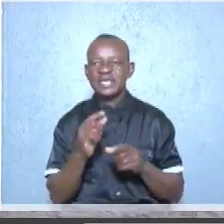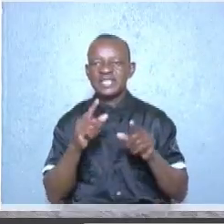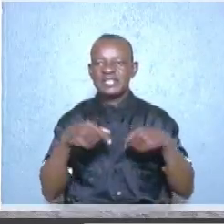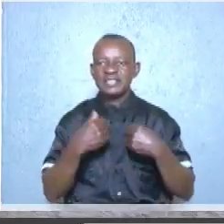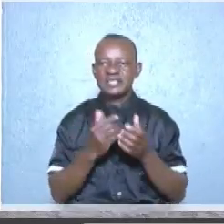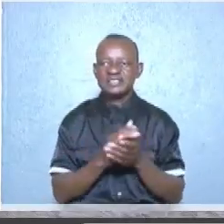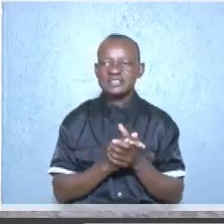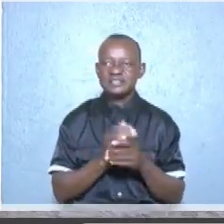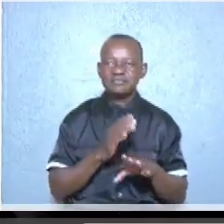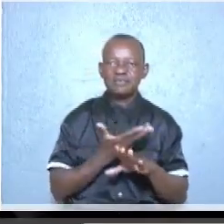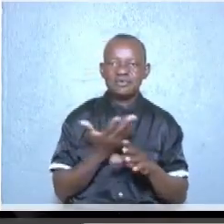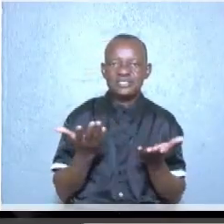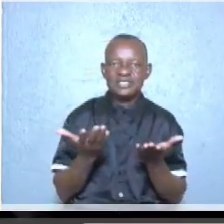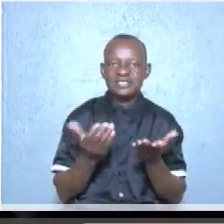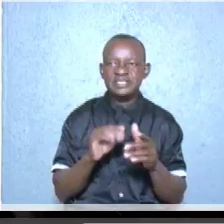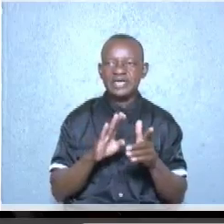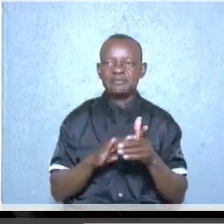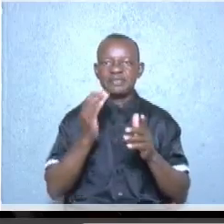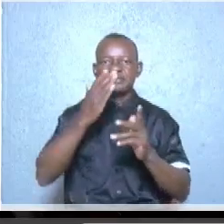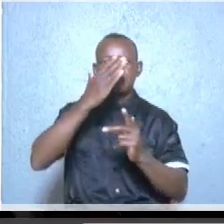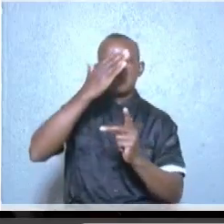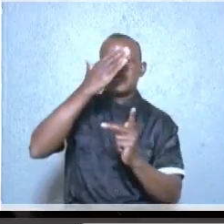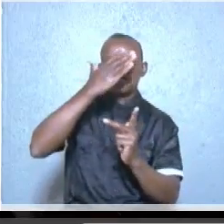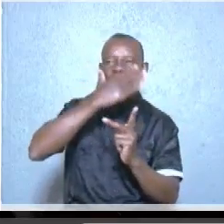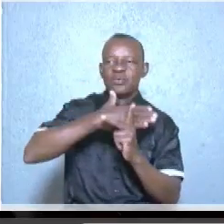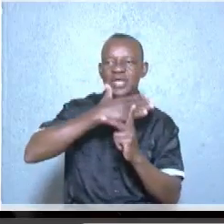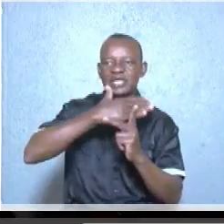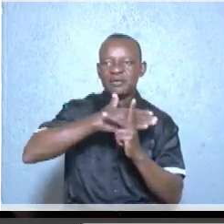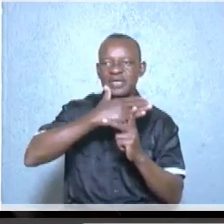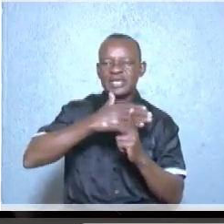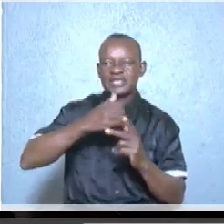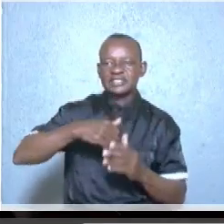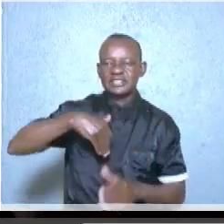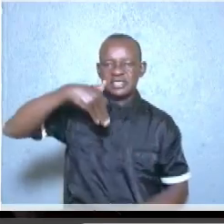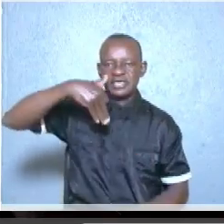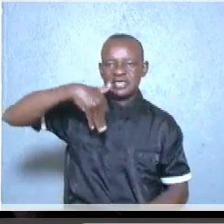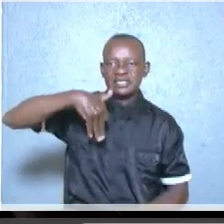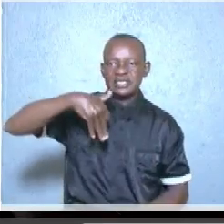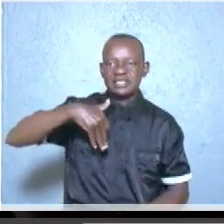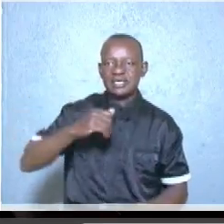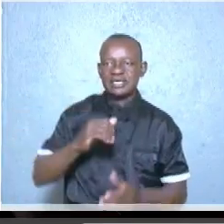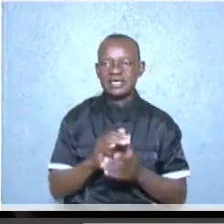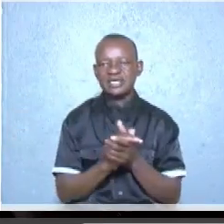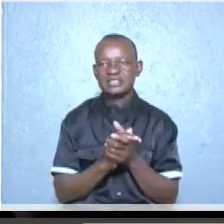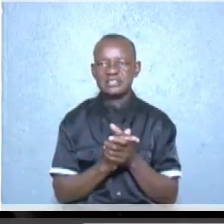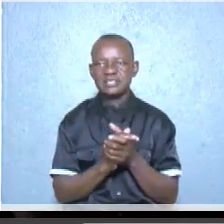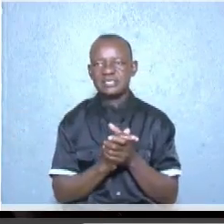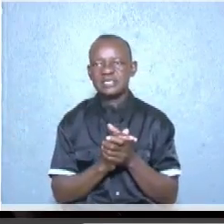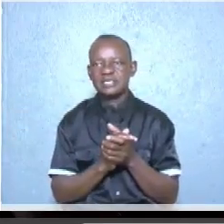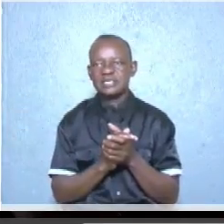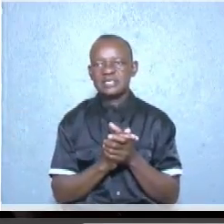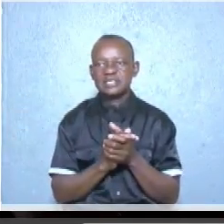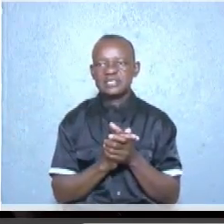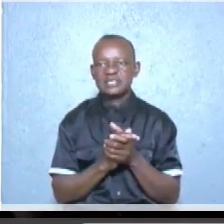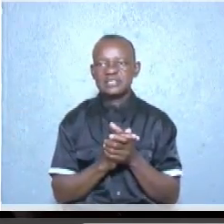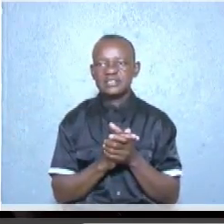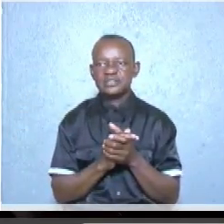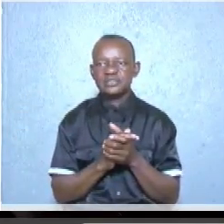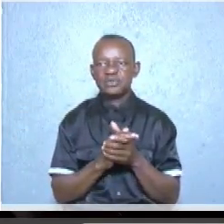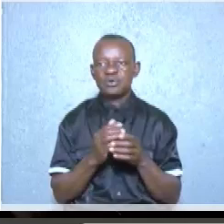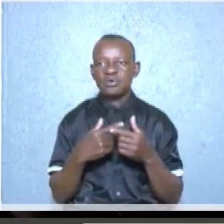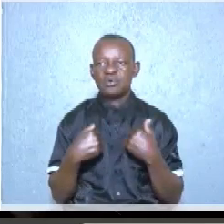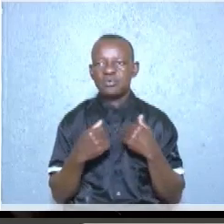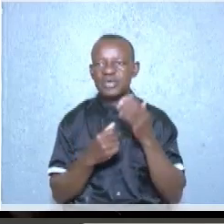force of the country, and having a labor force that's not discriminated against, coming from the past that we came from, low wages,